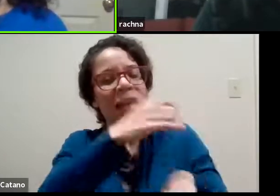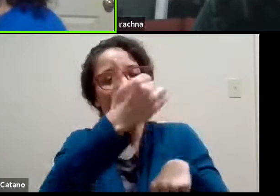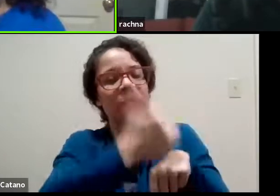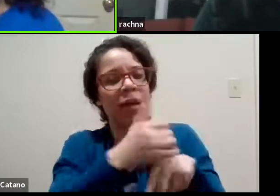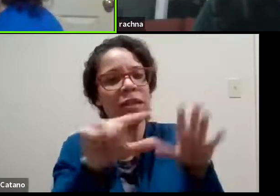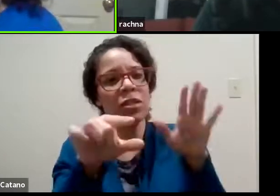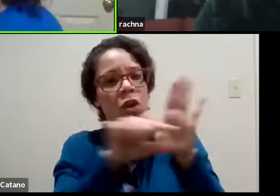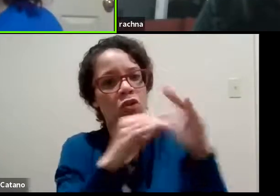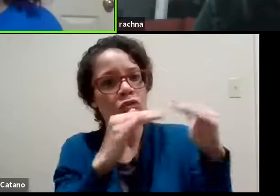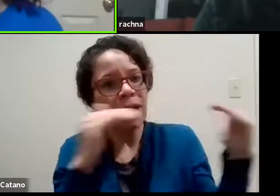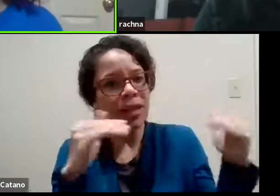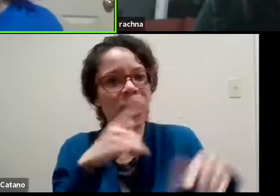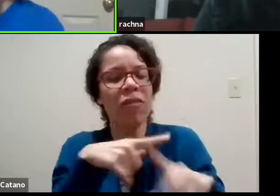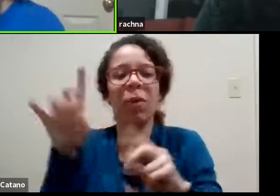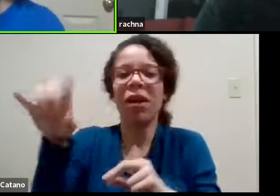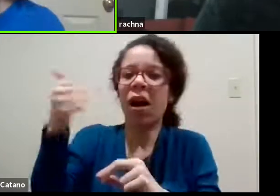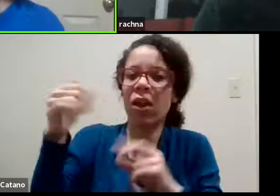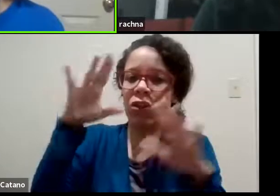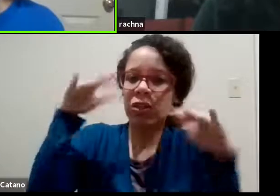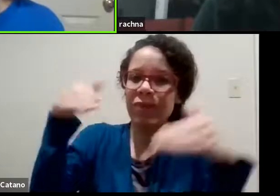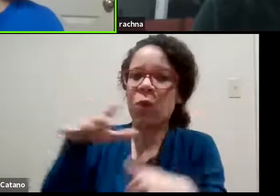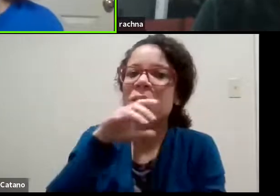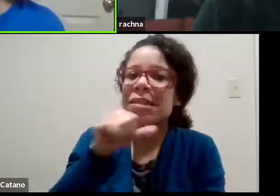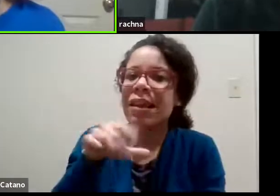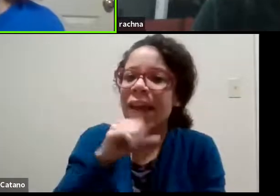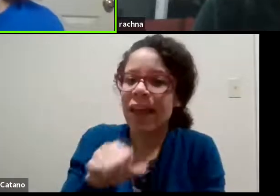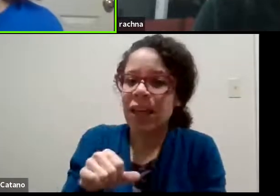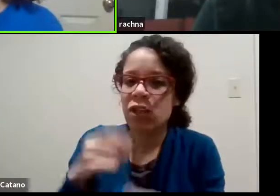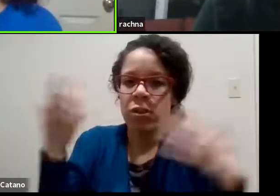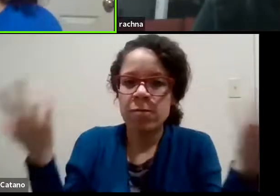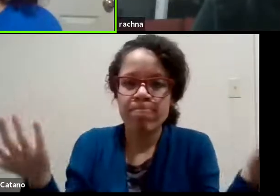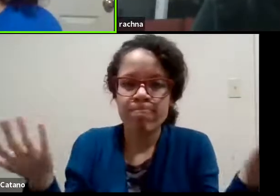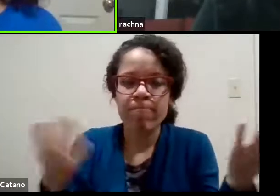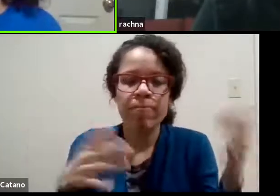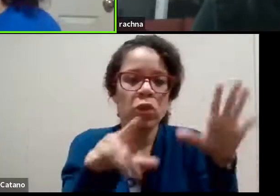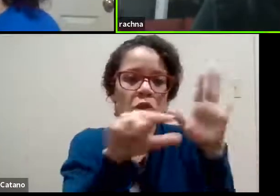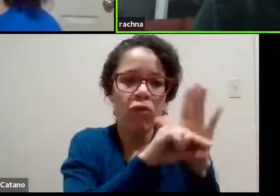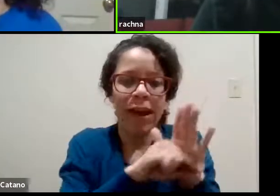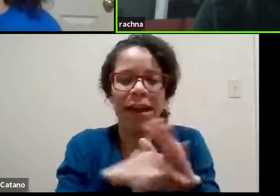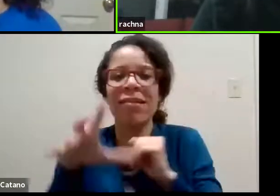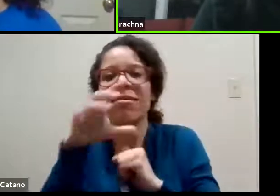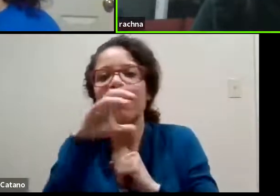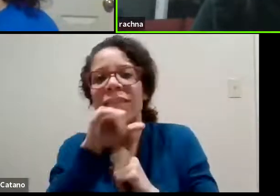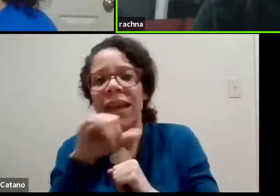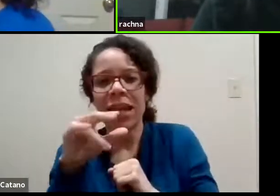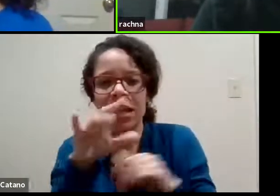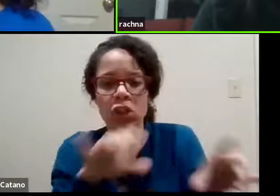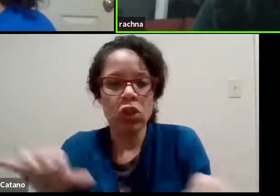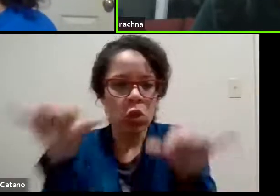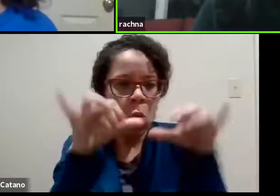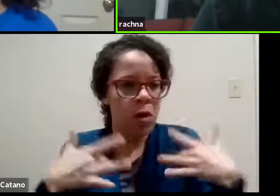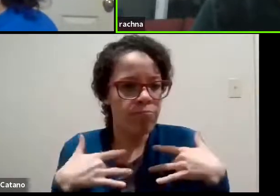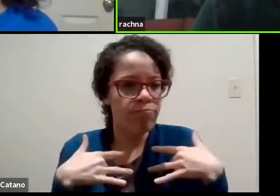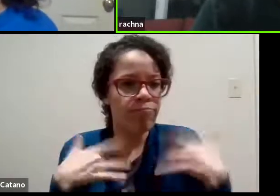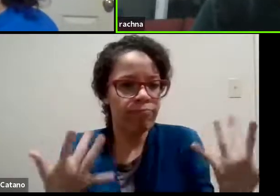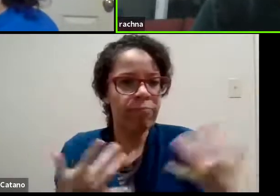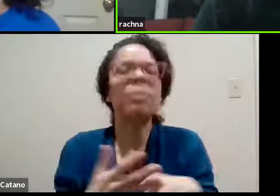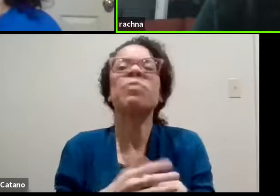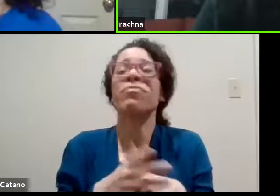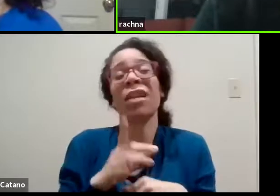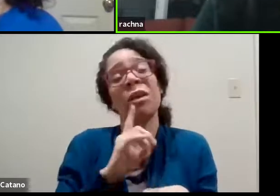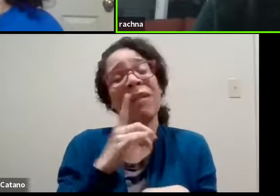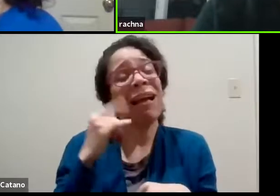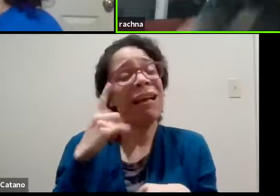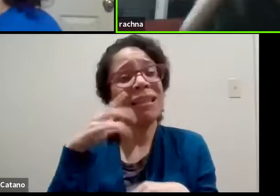assessments are based on age? When do you look at grade norms versus age norms? It's a good question. I think it sometimes